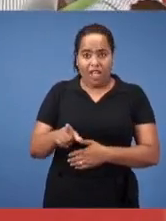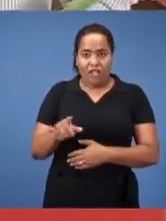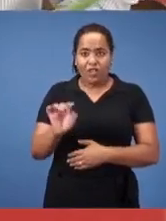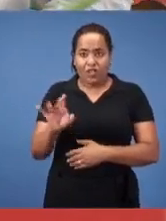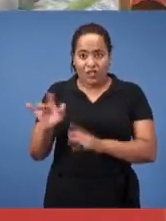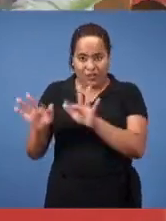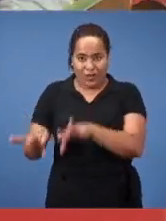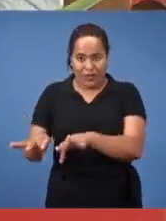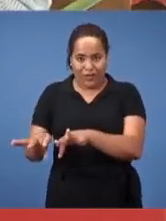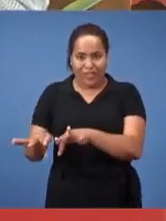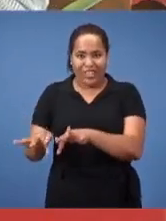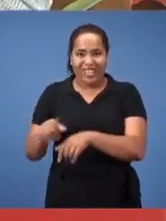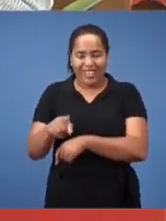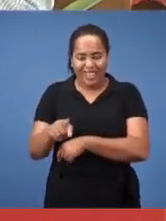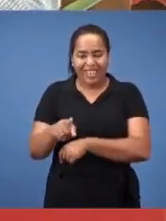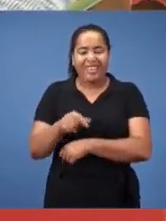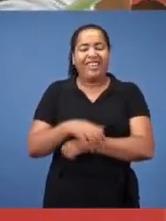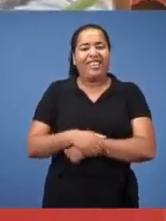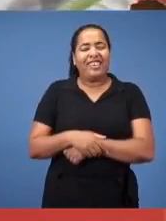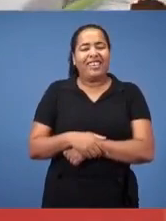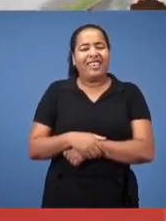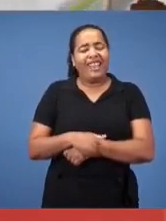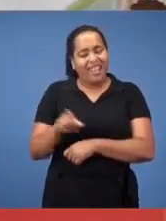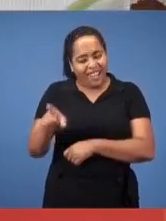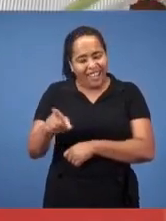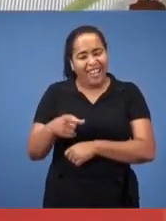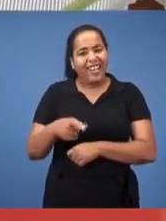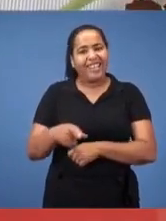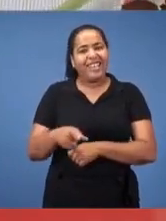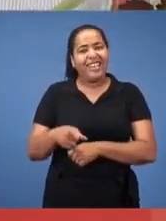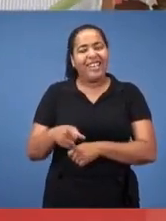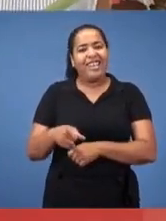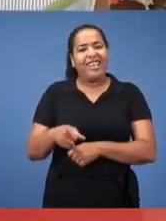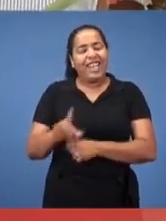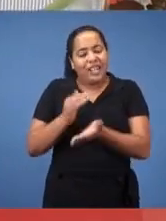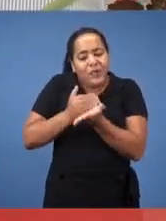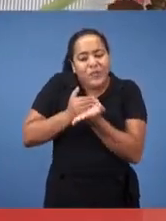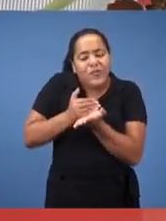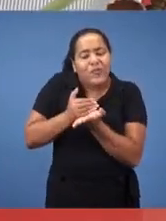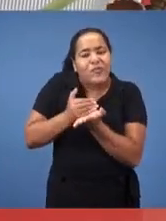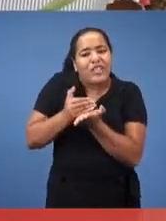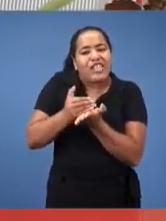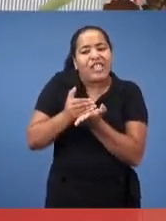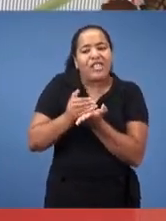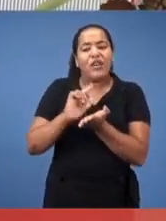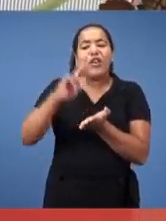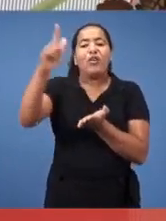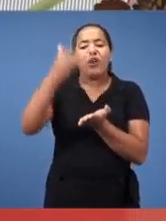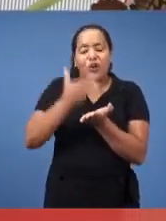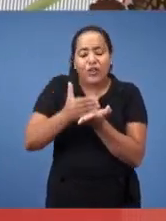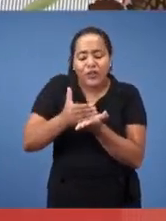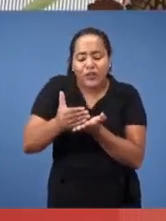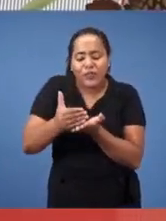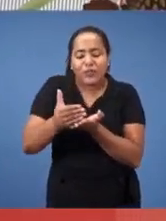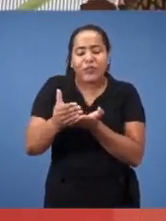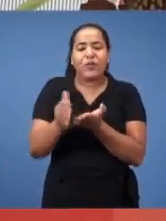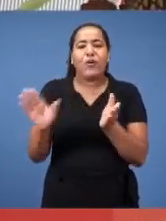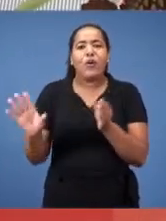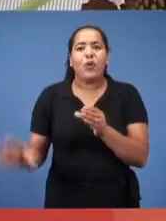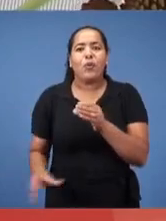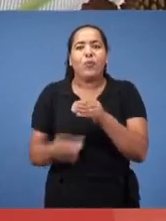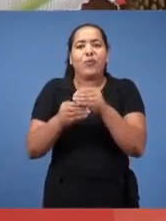answer? And somebody said, oh, it's only the ending. The brother made an introduction, and the other one got the